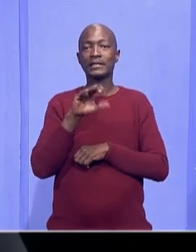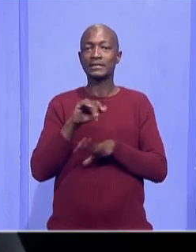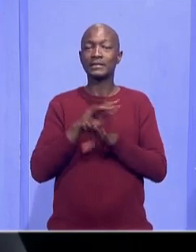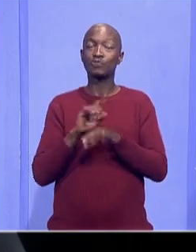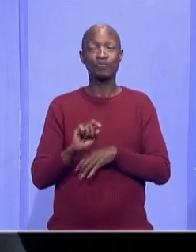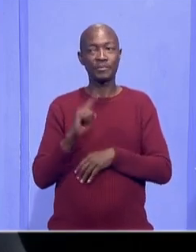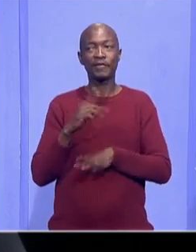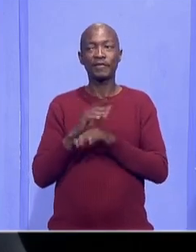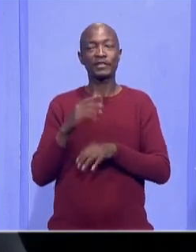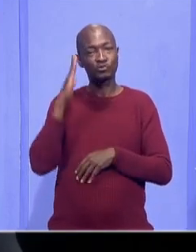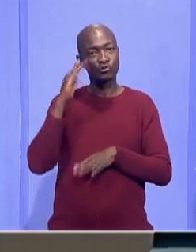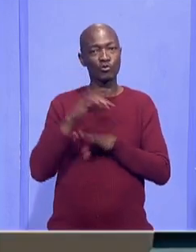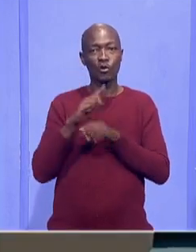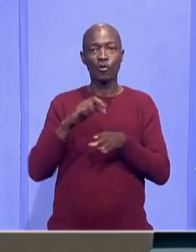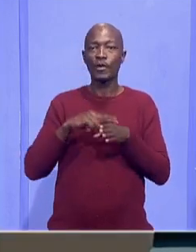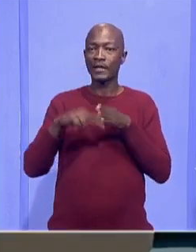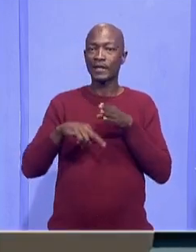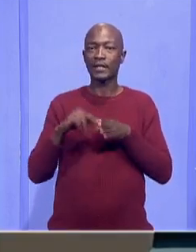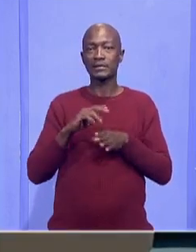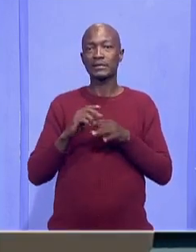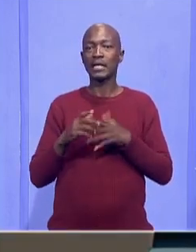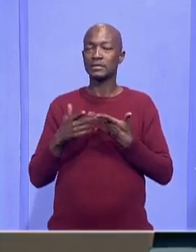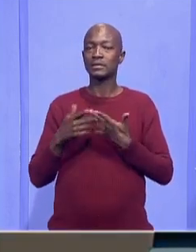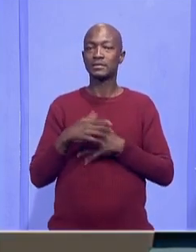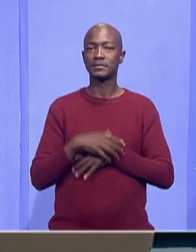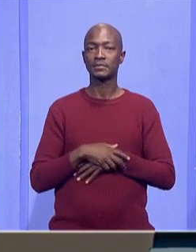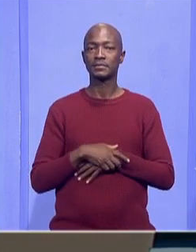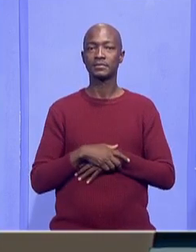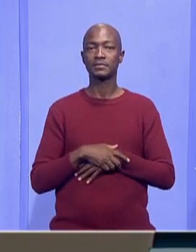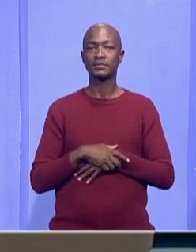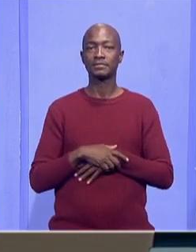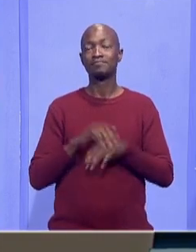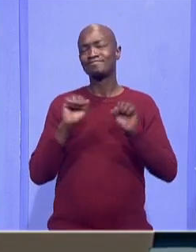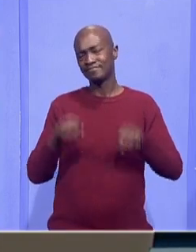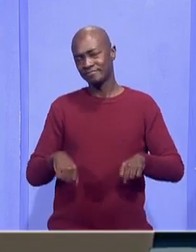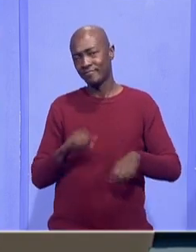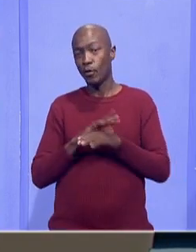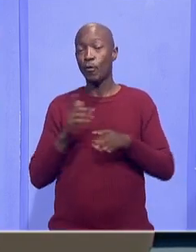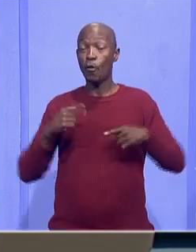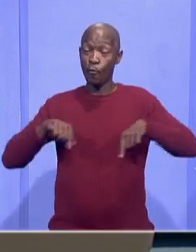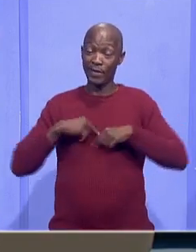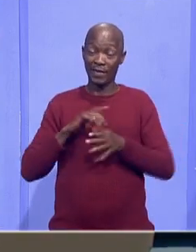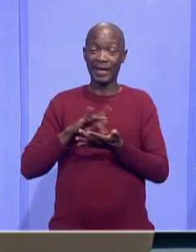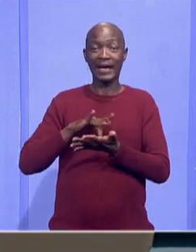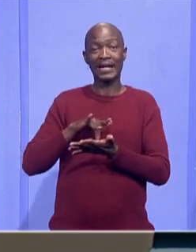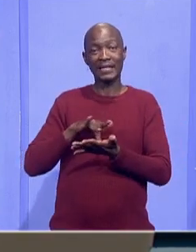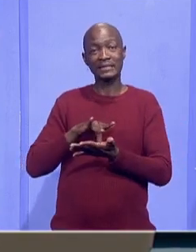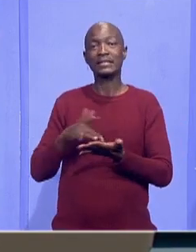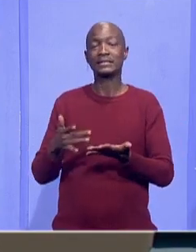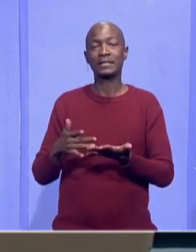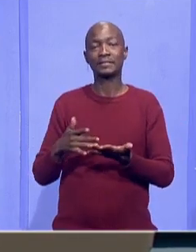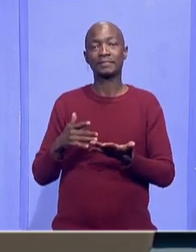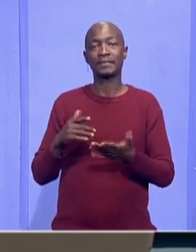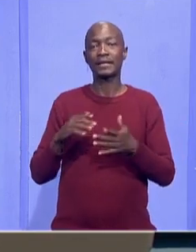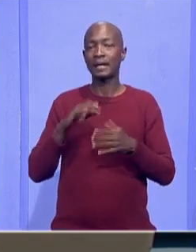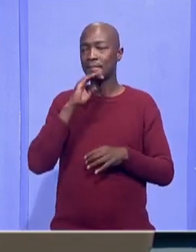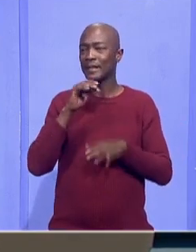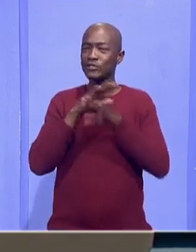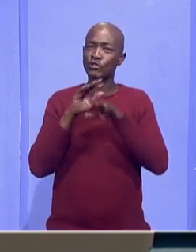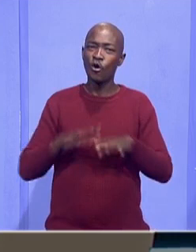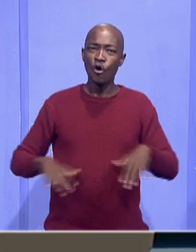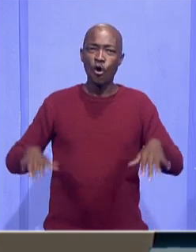the results come out. So, and I mean, we are at the center, right? So I would imagine that's where all political parties